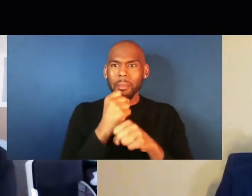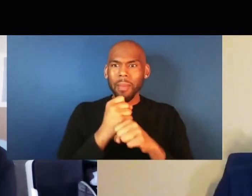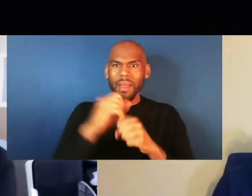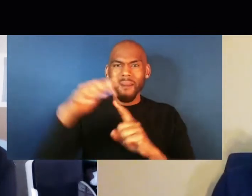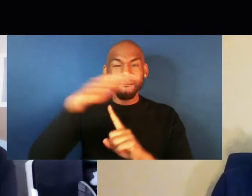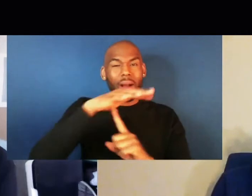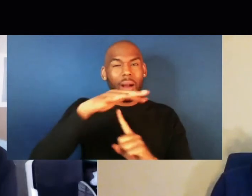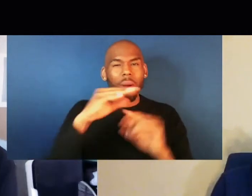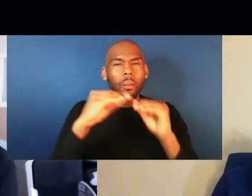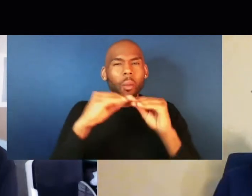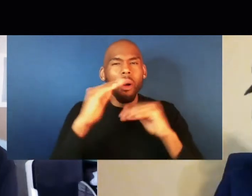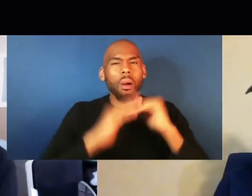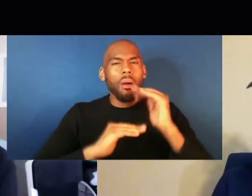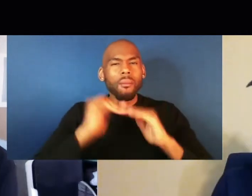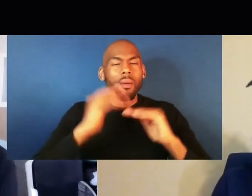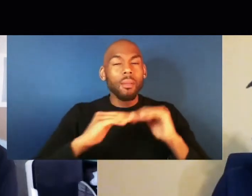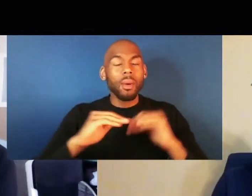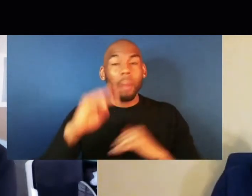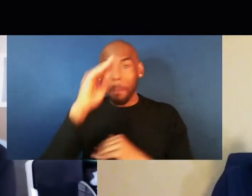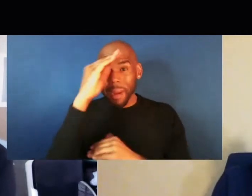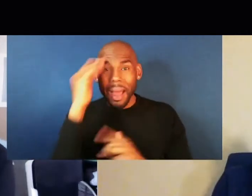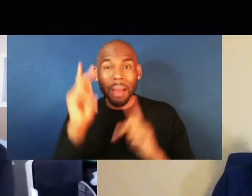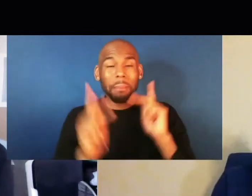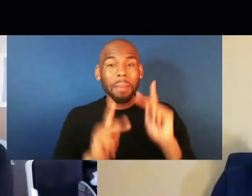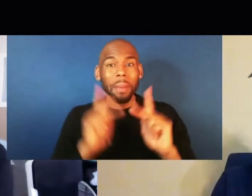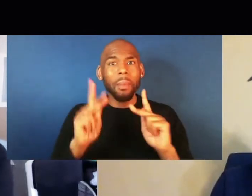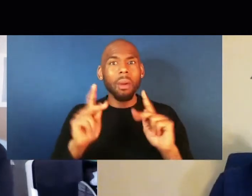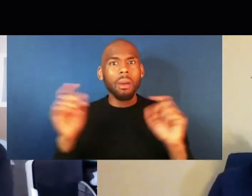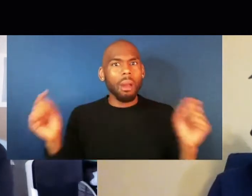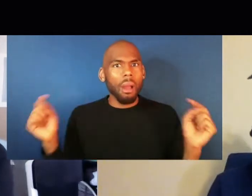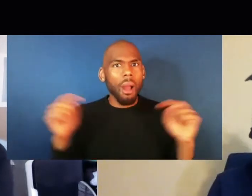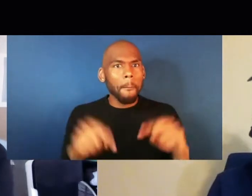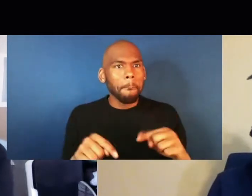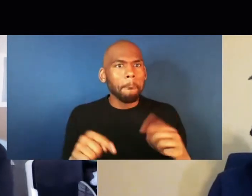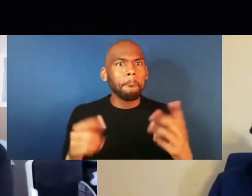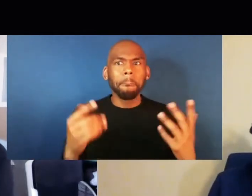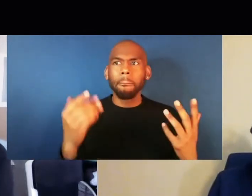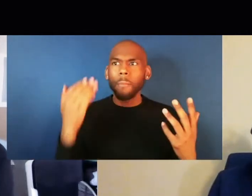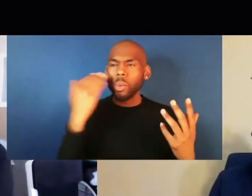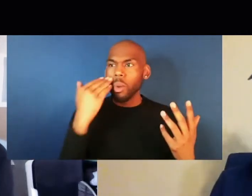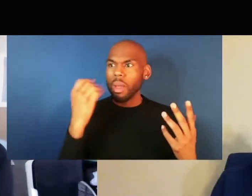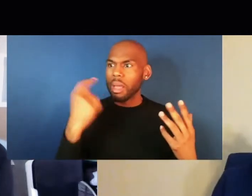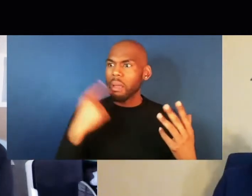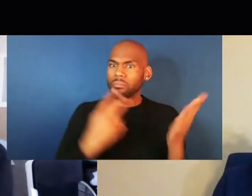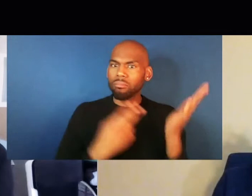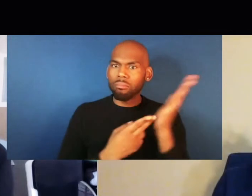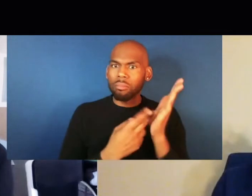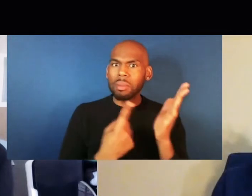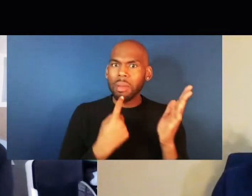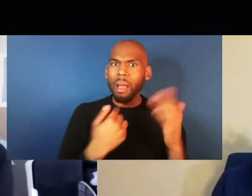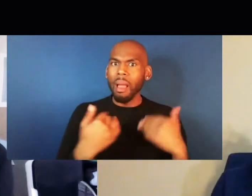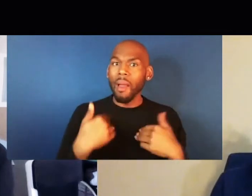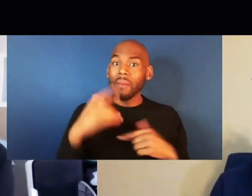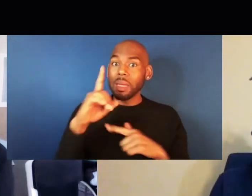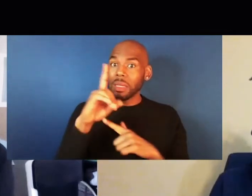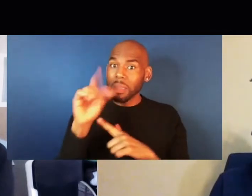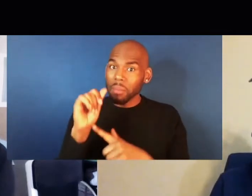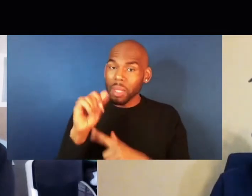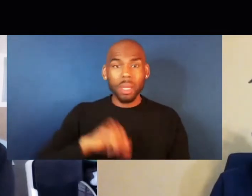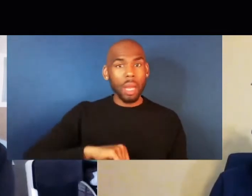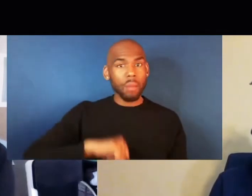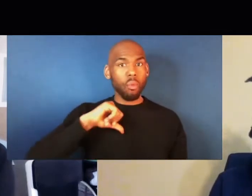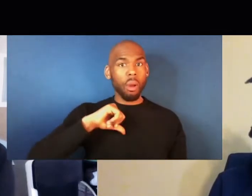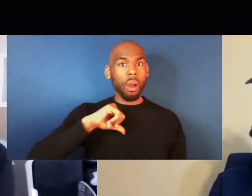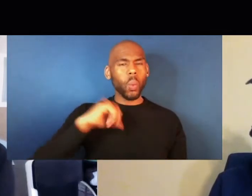more comfortable environment for more people, Black people can come out and say they have a disability with pride